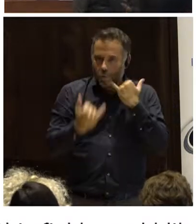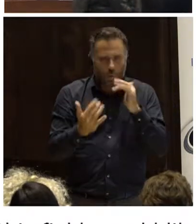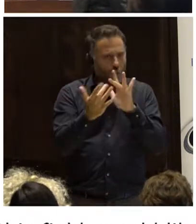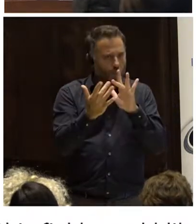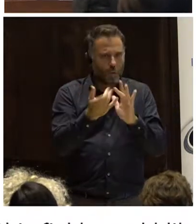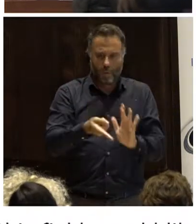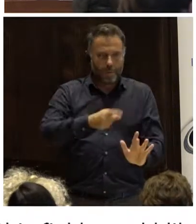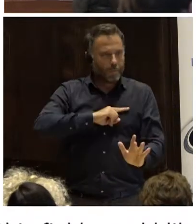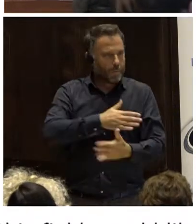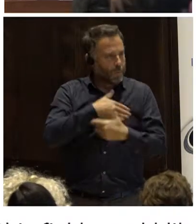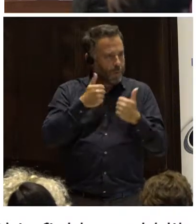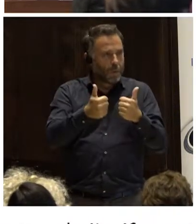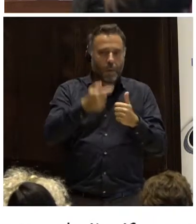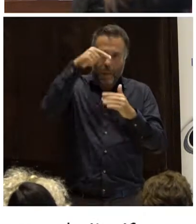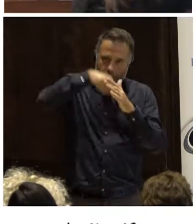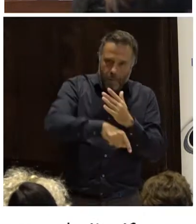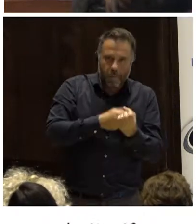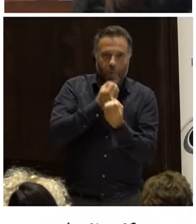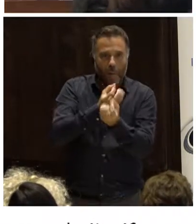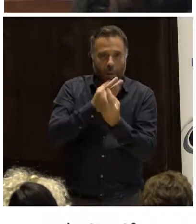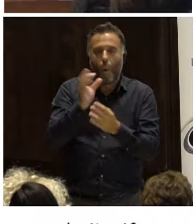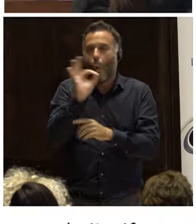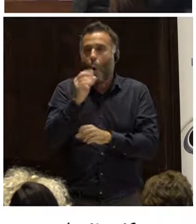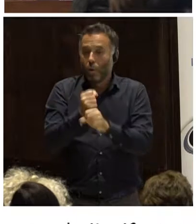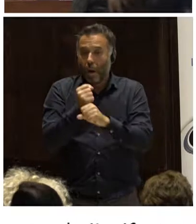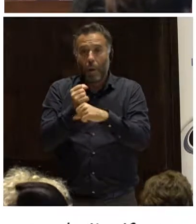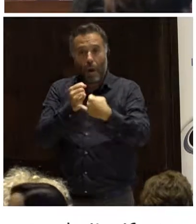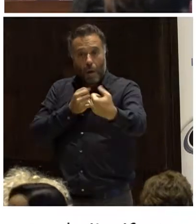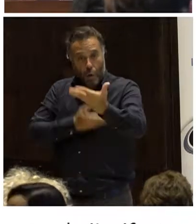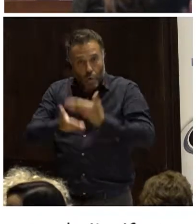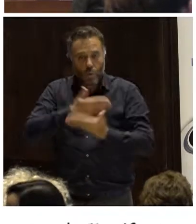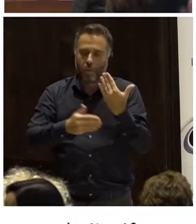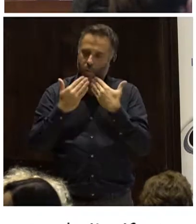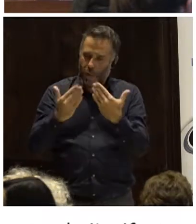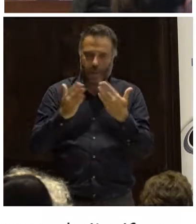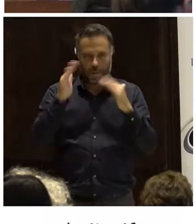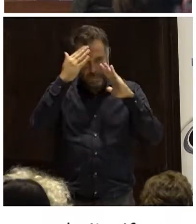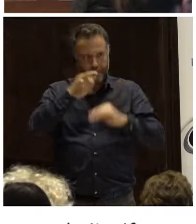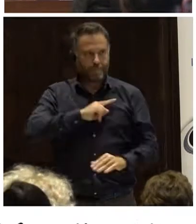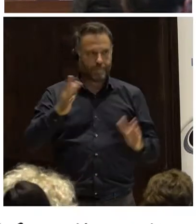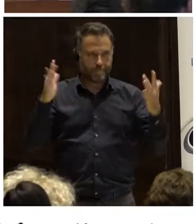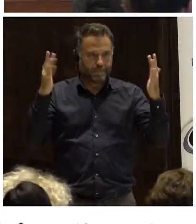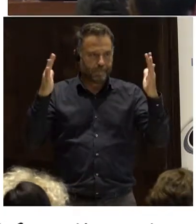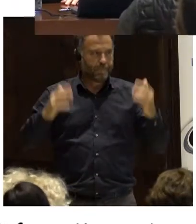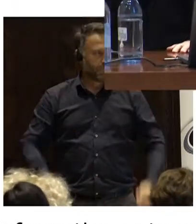to work with us. Thank you. Thank you.